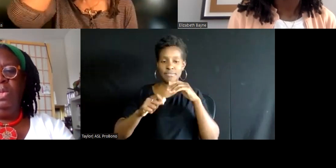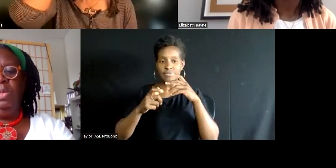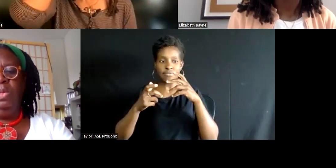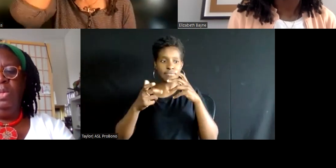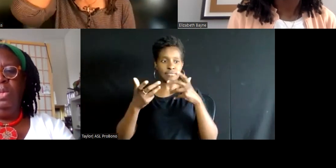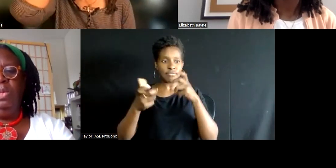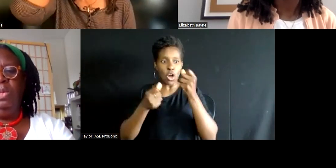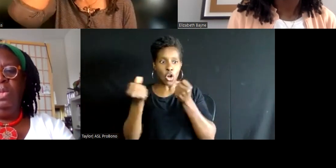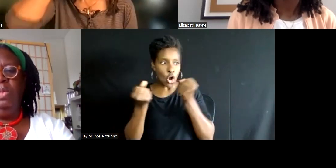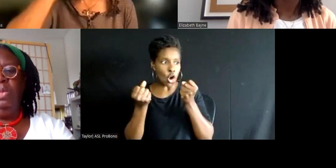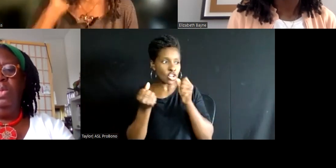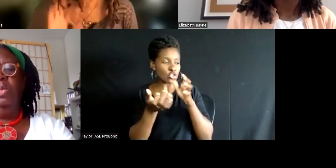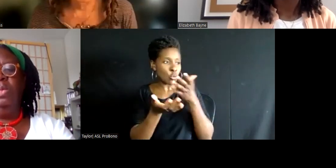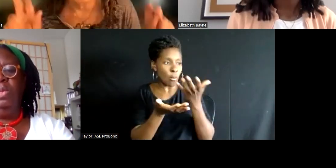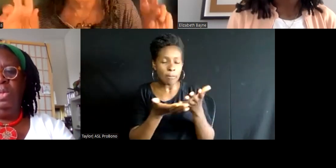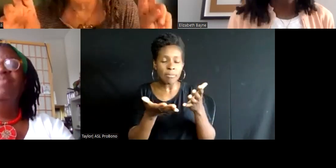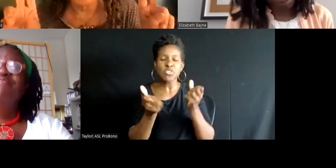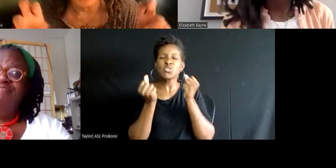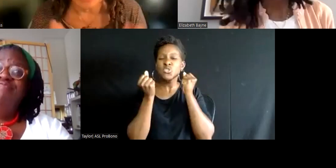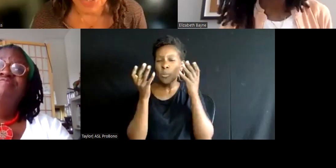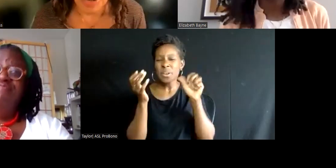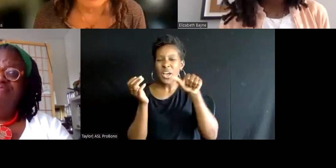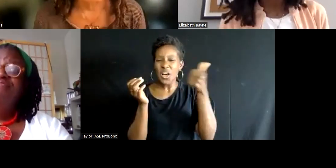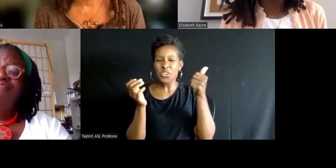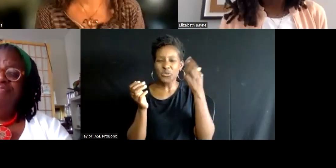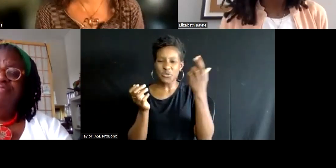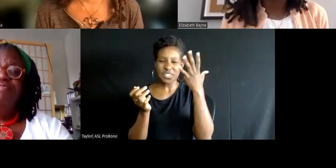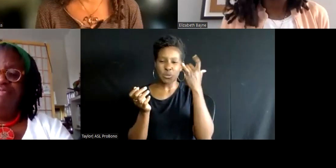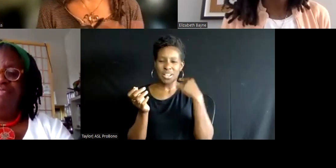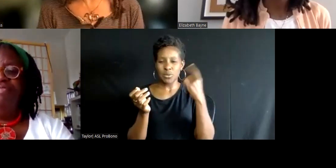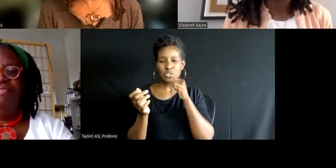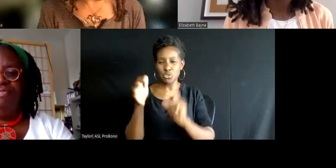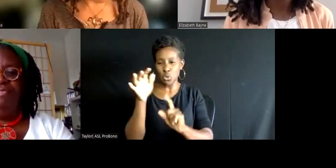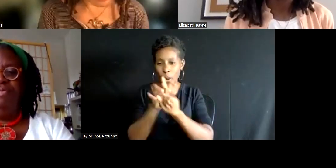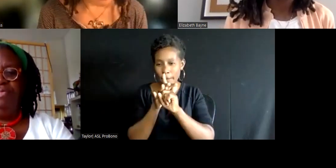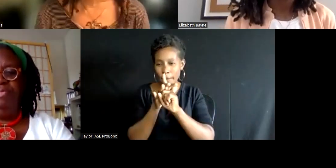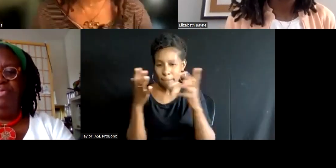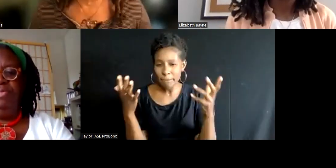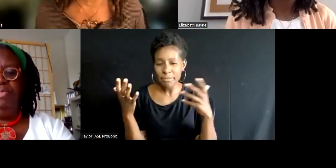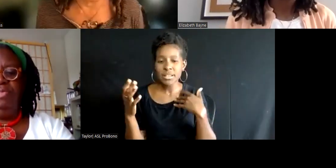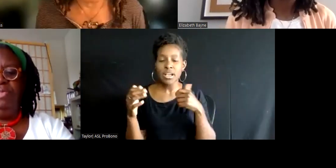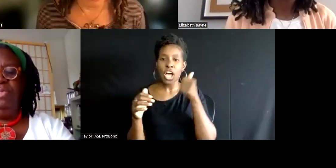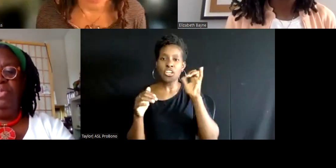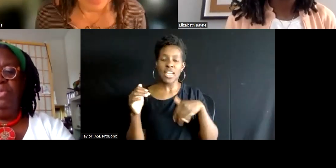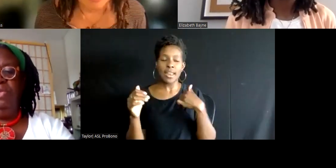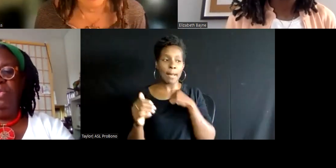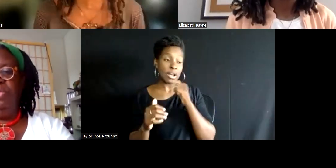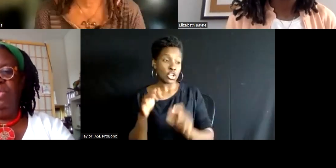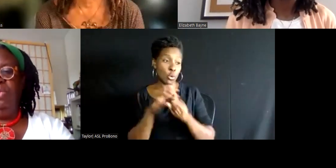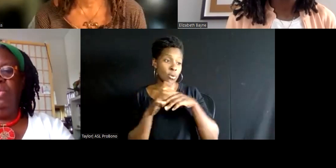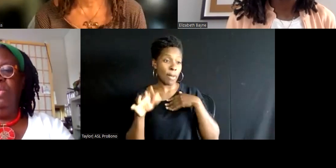things that go into people being non-compliant, as the doctors call it, besides just, I'm not going to do